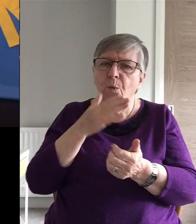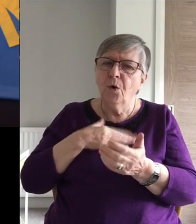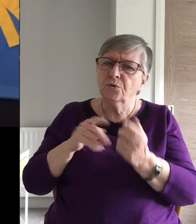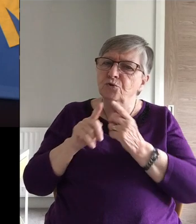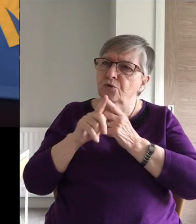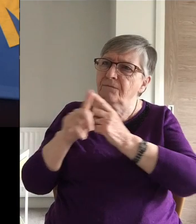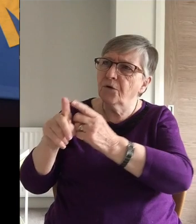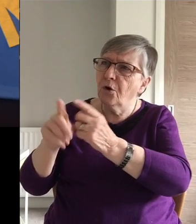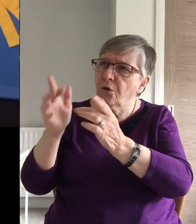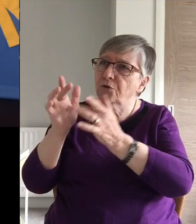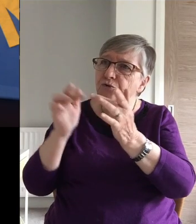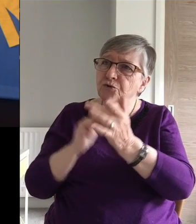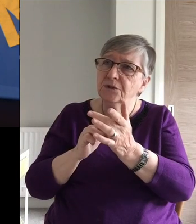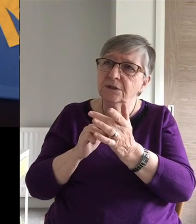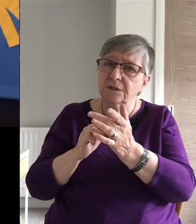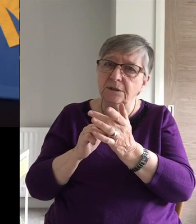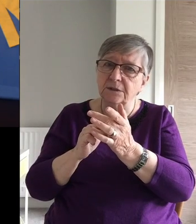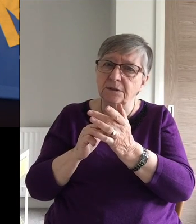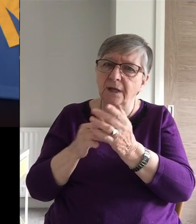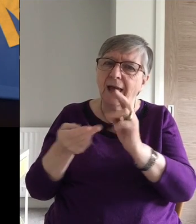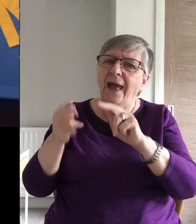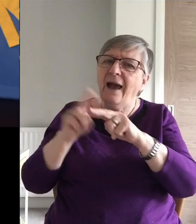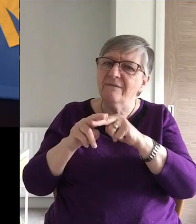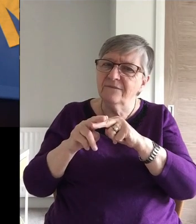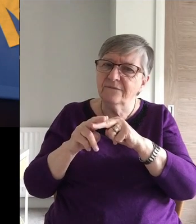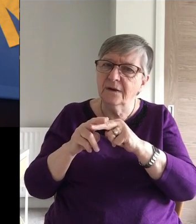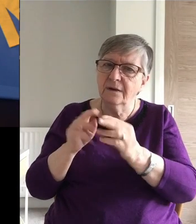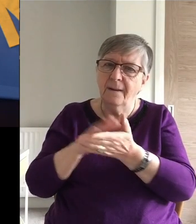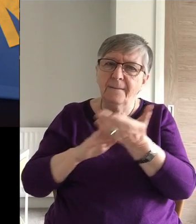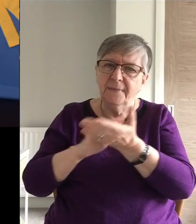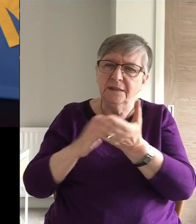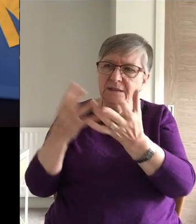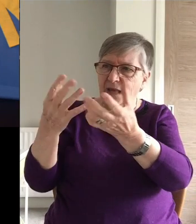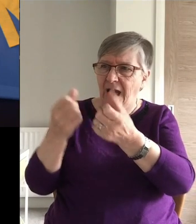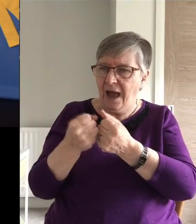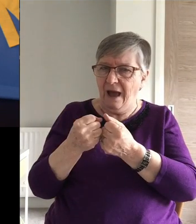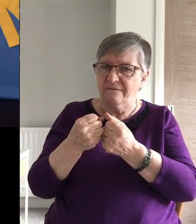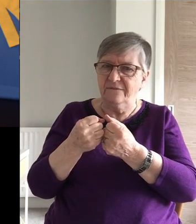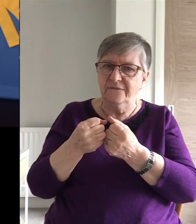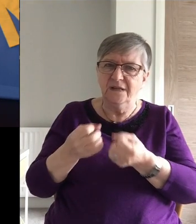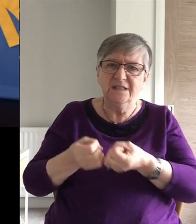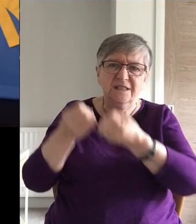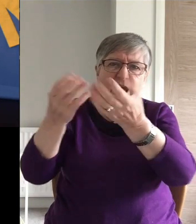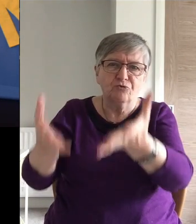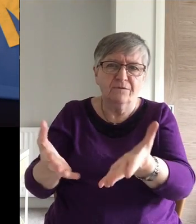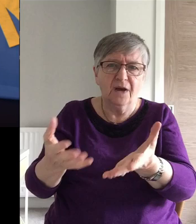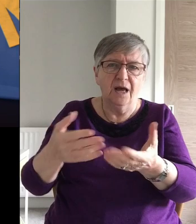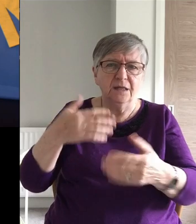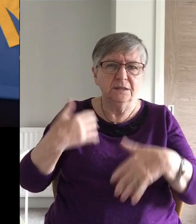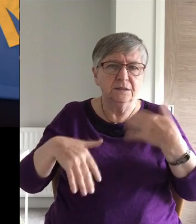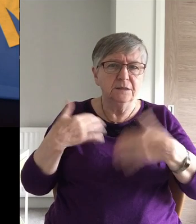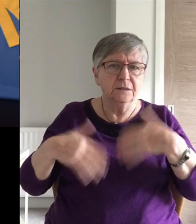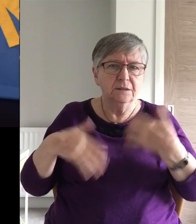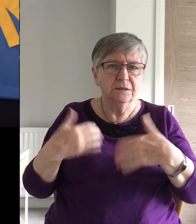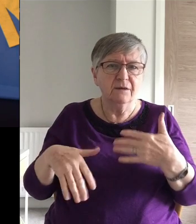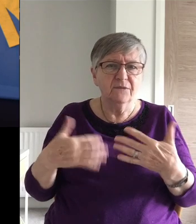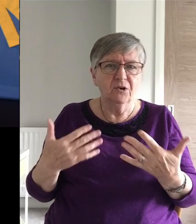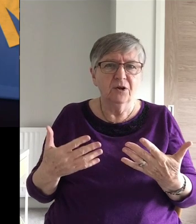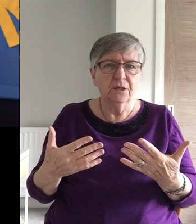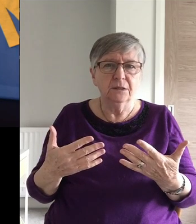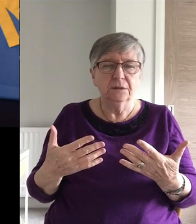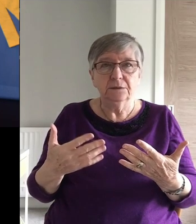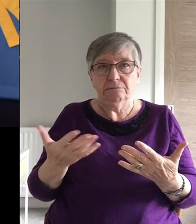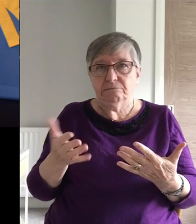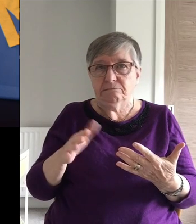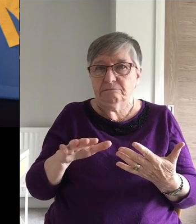Who wants to follow Jesus and get to know God better if it involves a bit of sacrifice and...